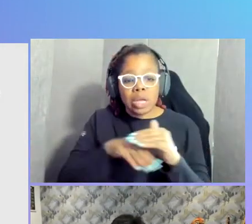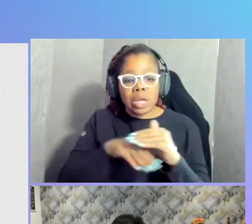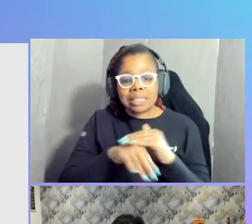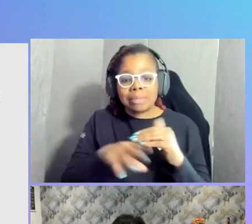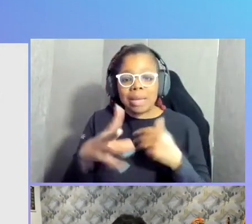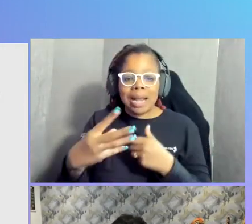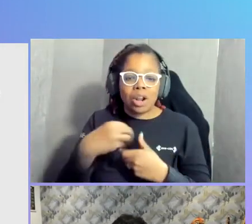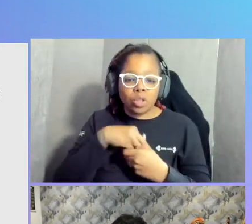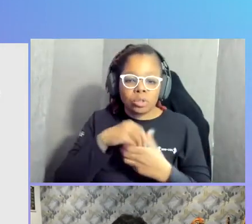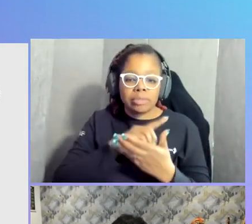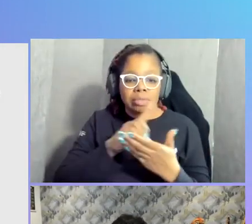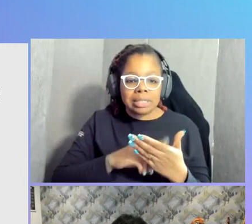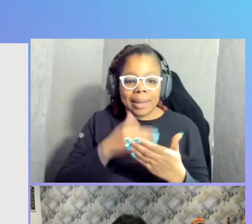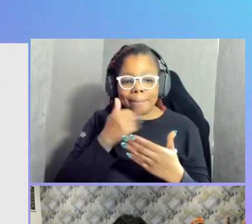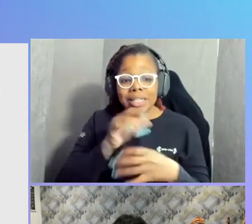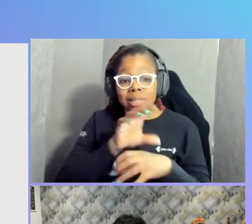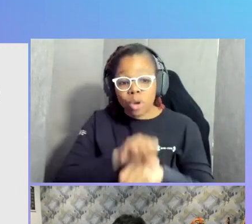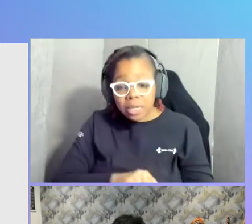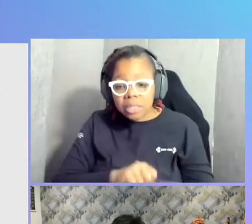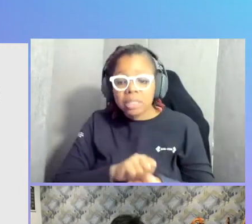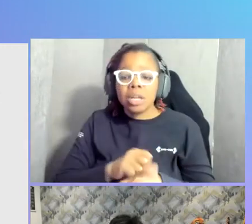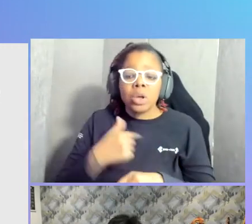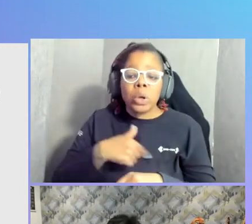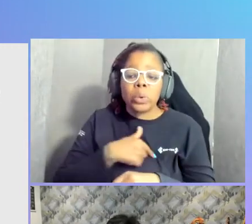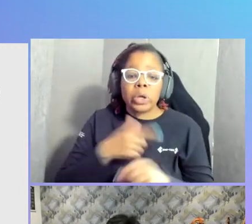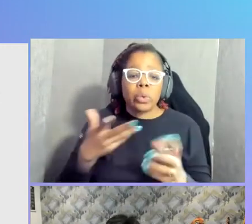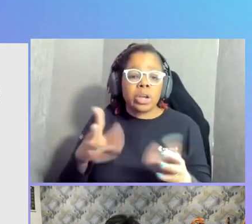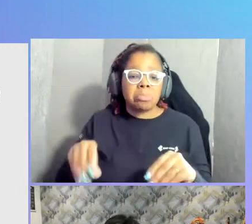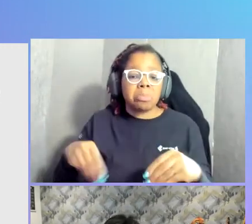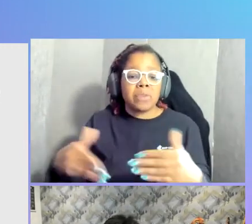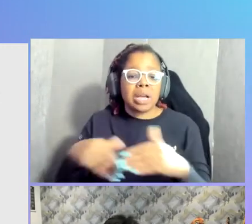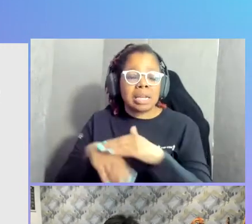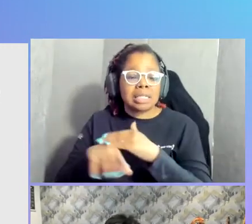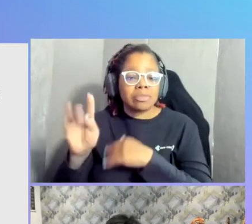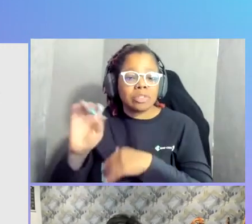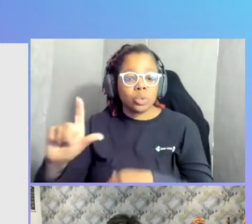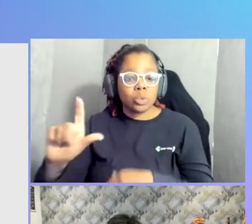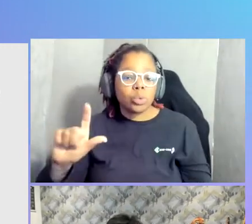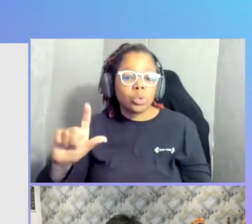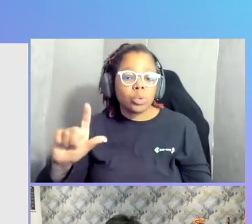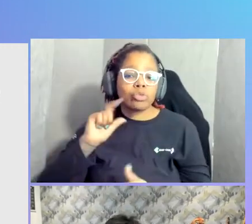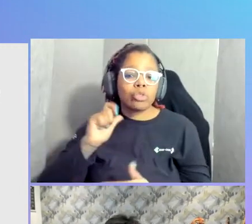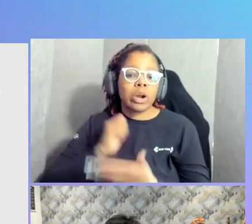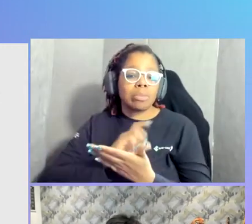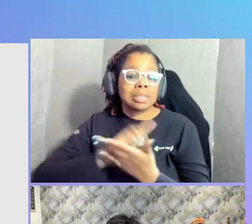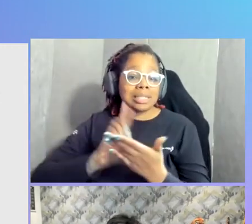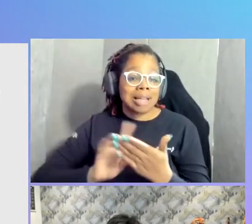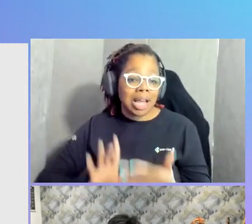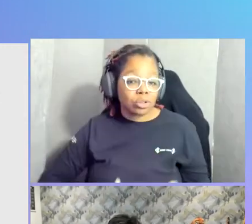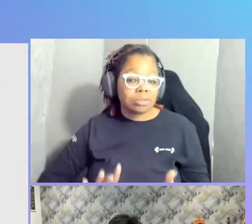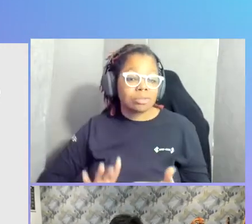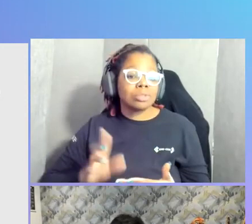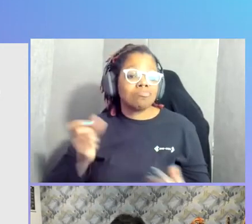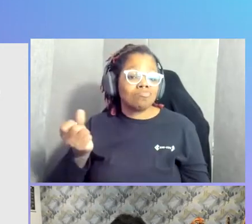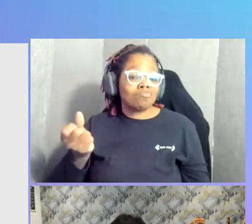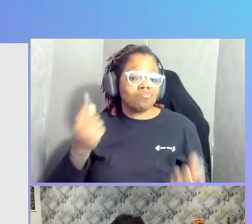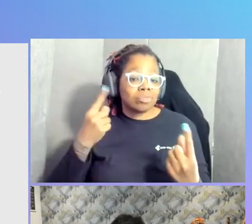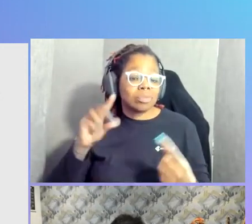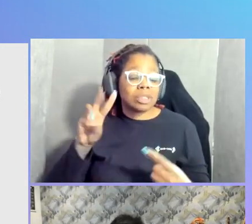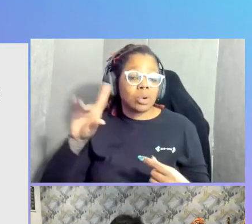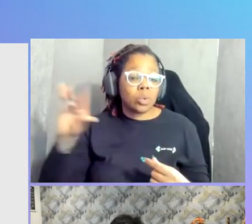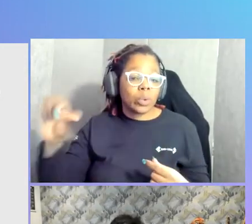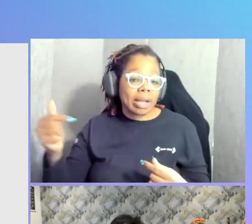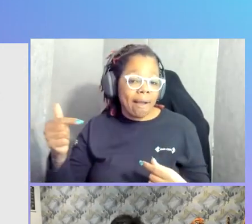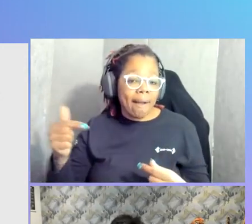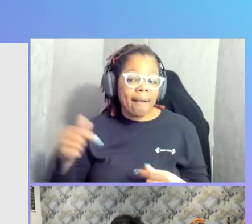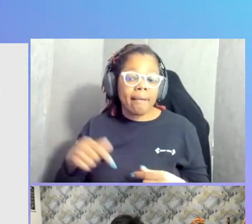and inclusive design best practices. We wanted to provide accessibility tools to help designers to understand WCAG